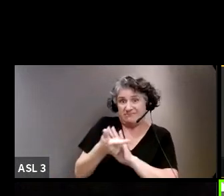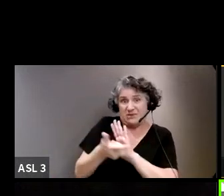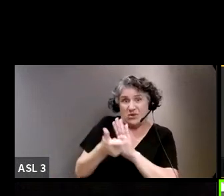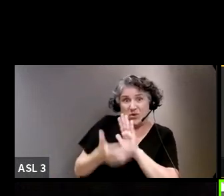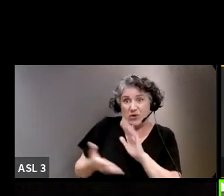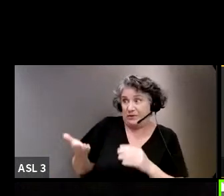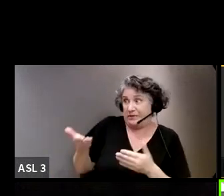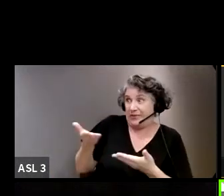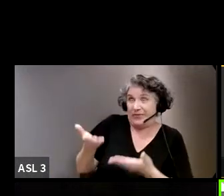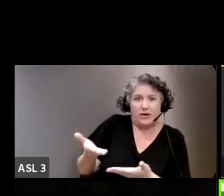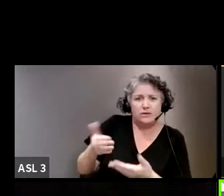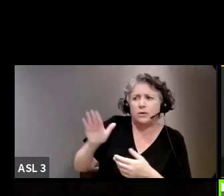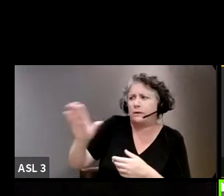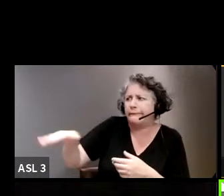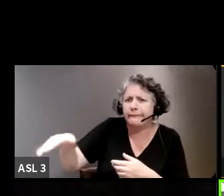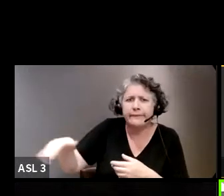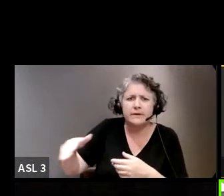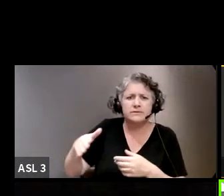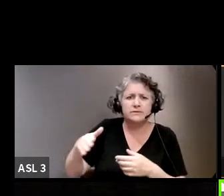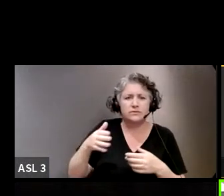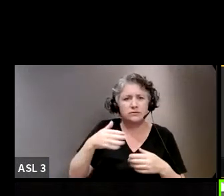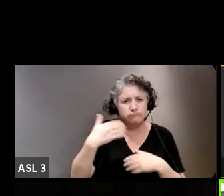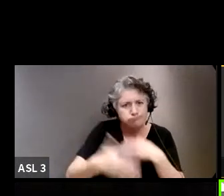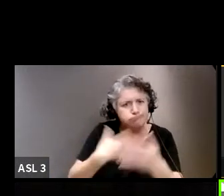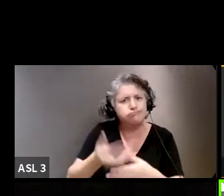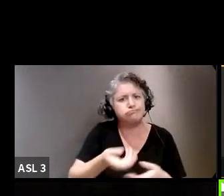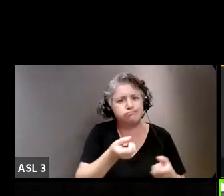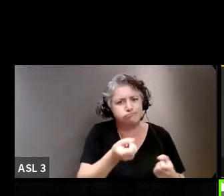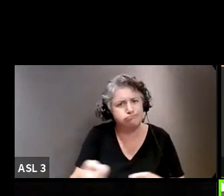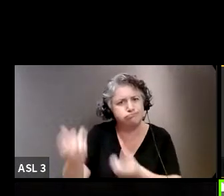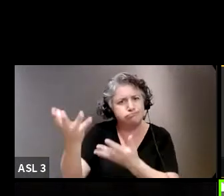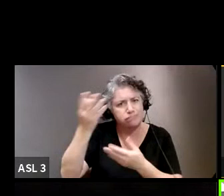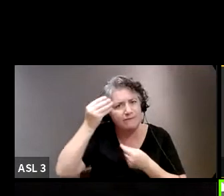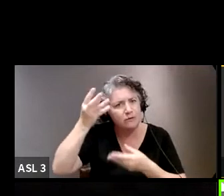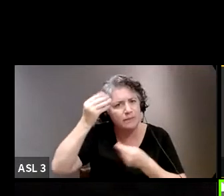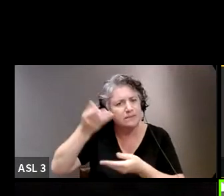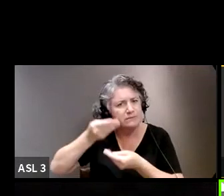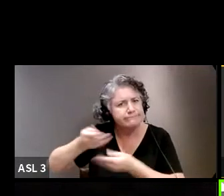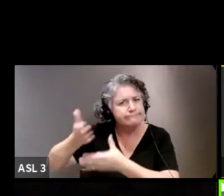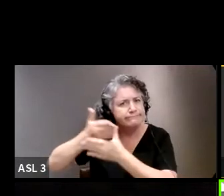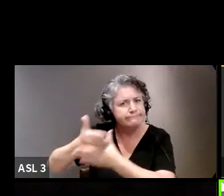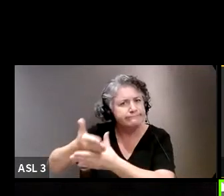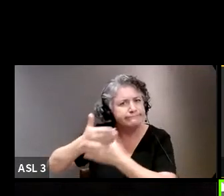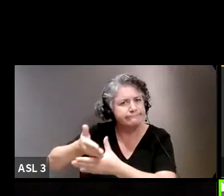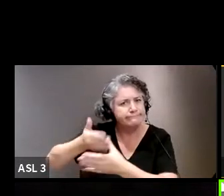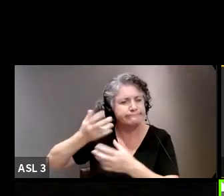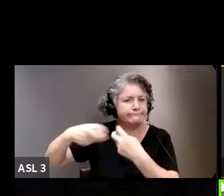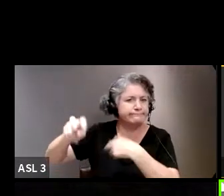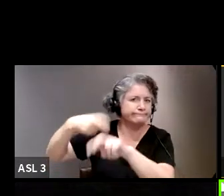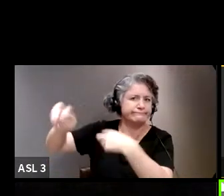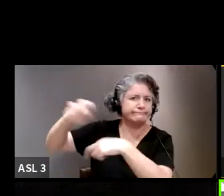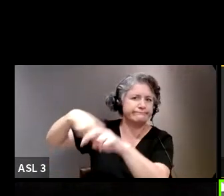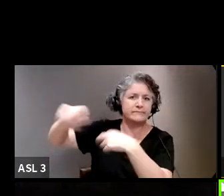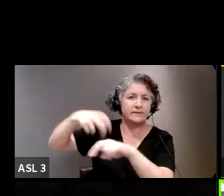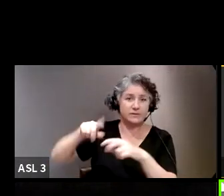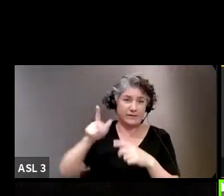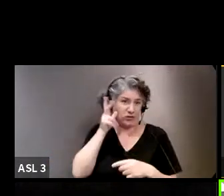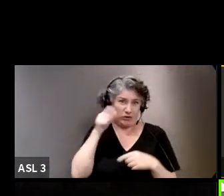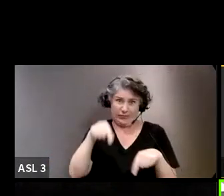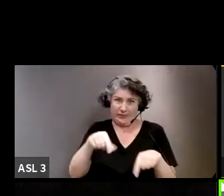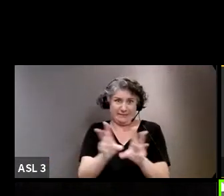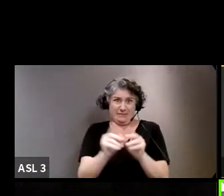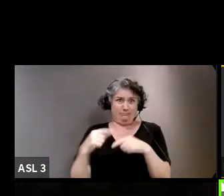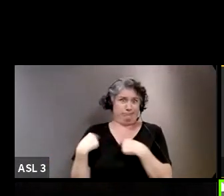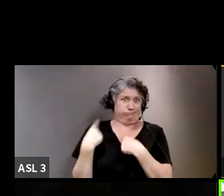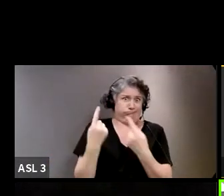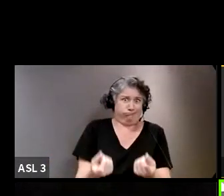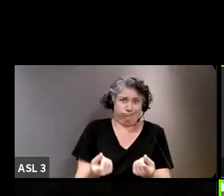control to be able to move these forward in an expedited manner as we've heard multiple times over the course of this call alone that is